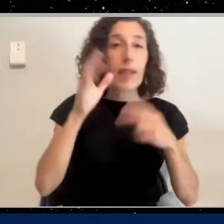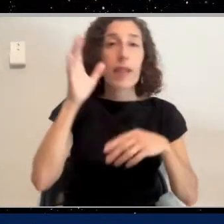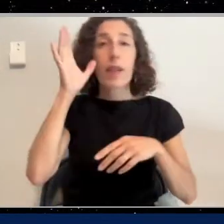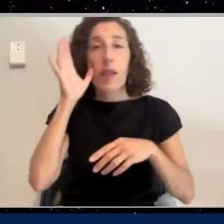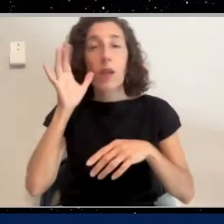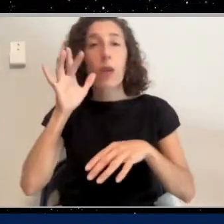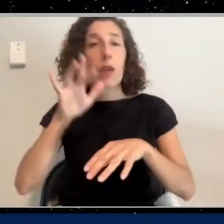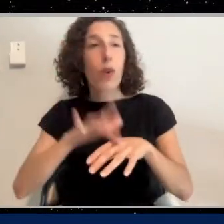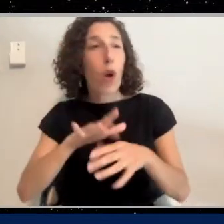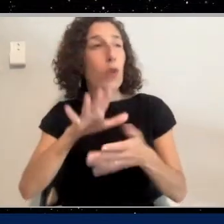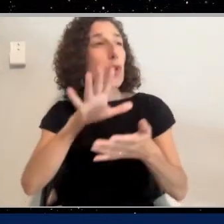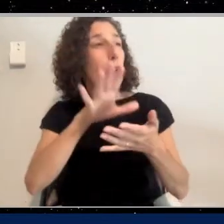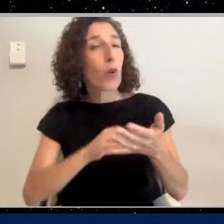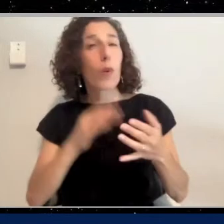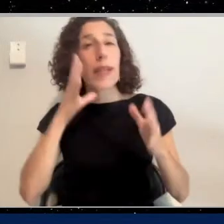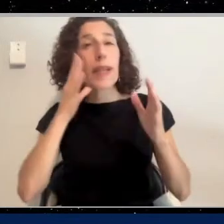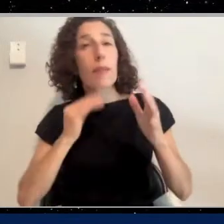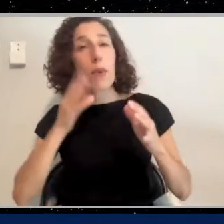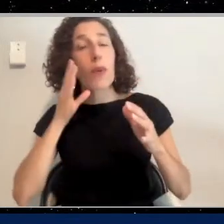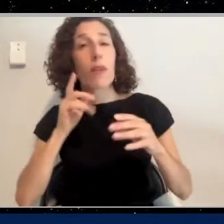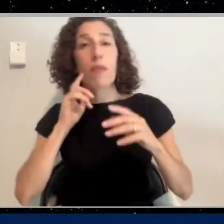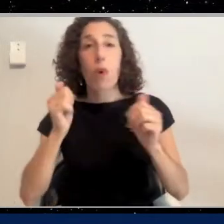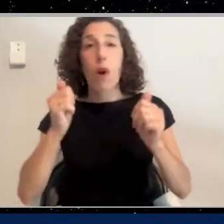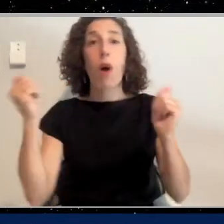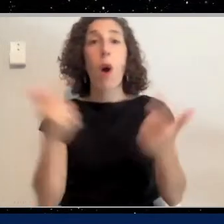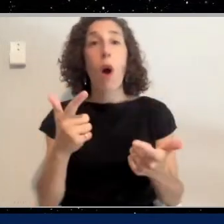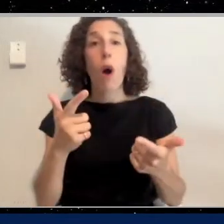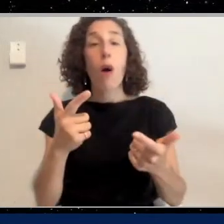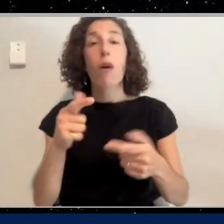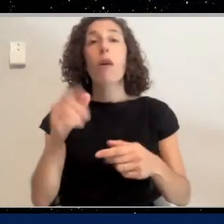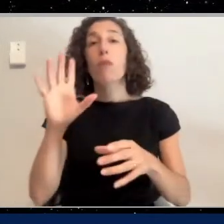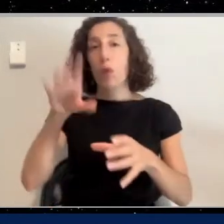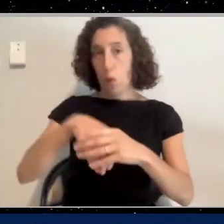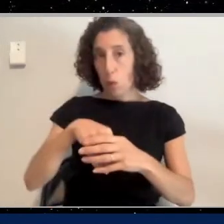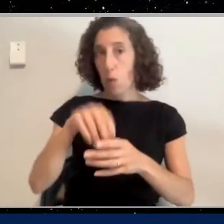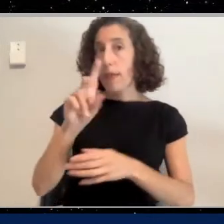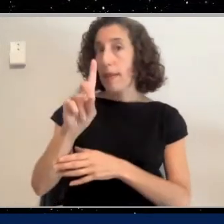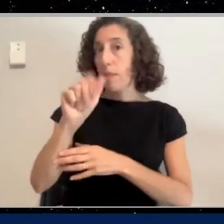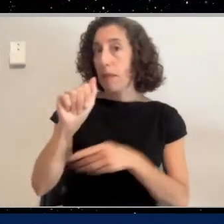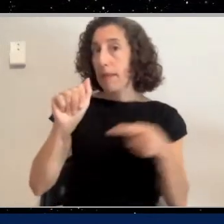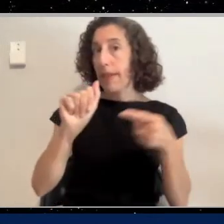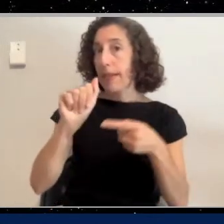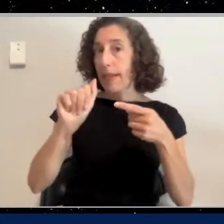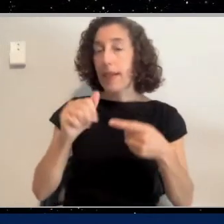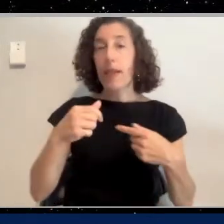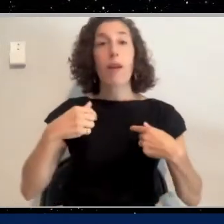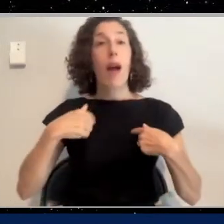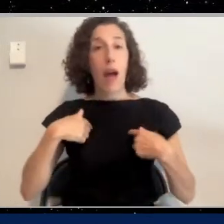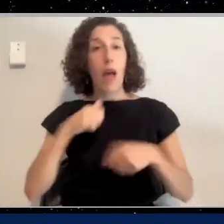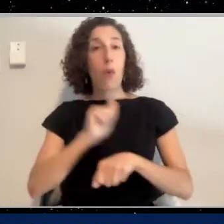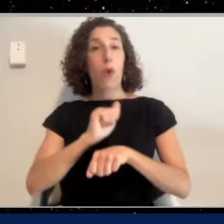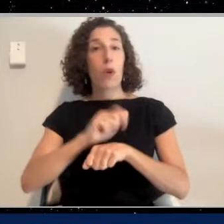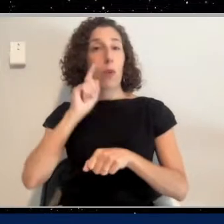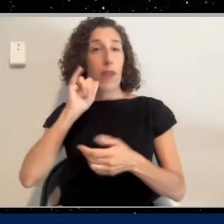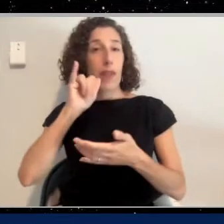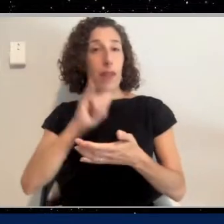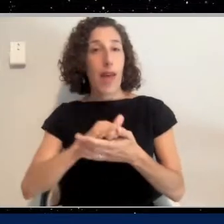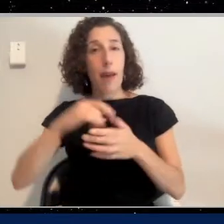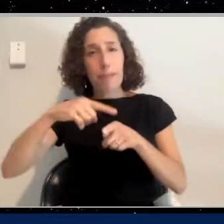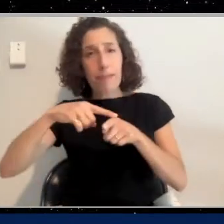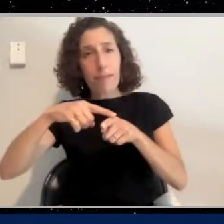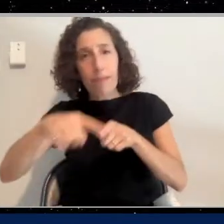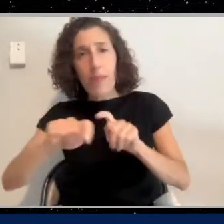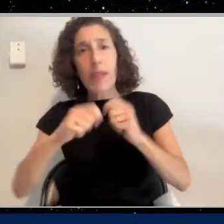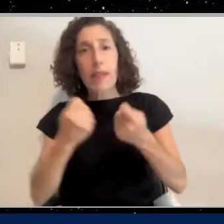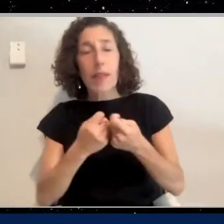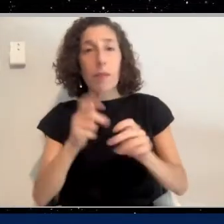vital to our work. So what I do is I'm on a team that ensures